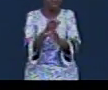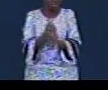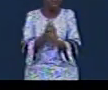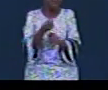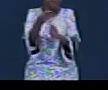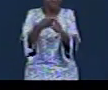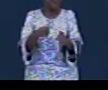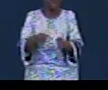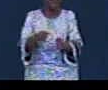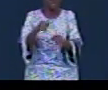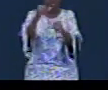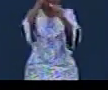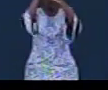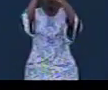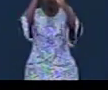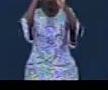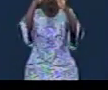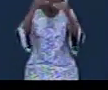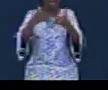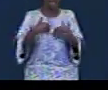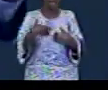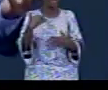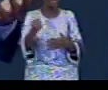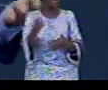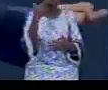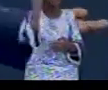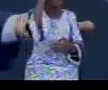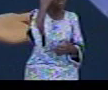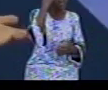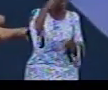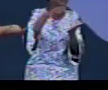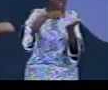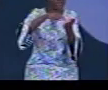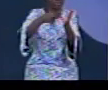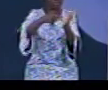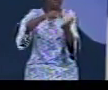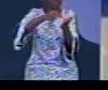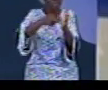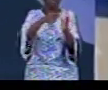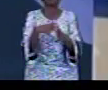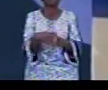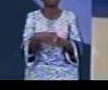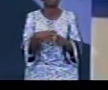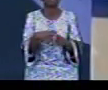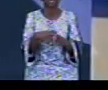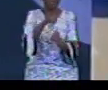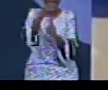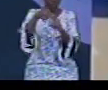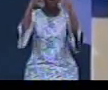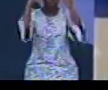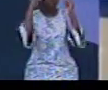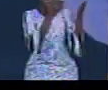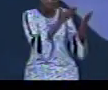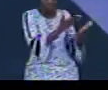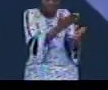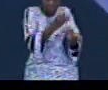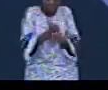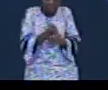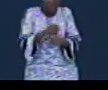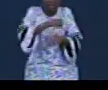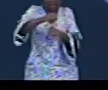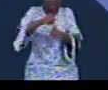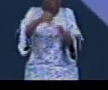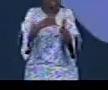Father has a purpose. When Moses received the anointing, he had a purpose, and Joshua had